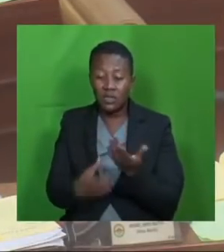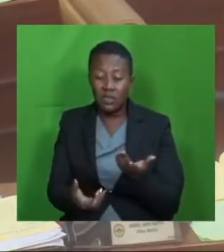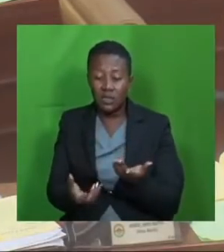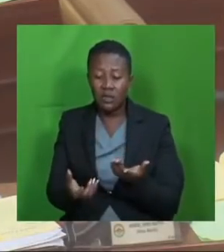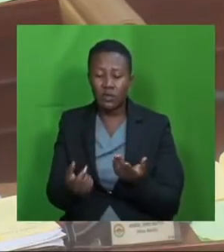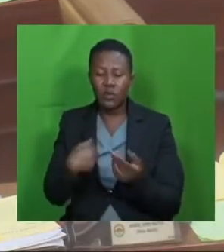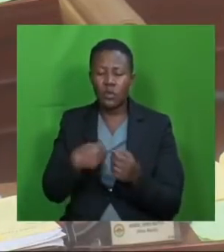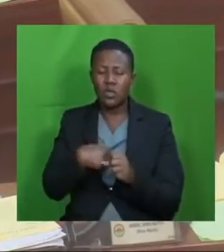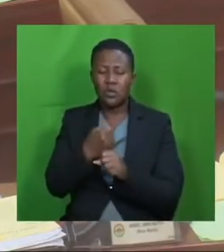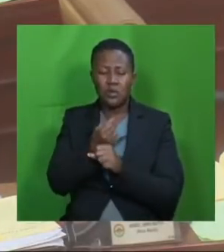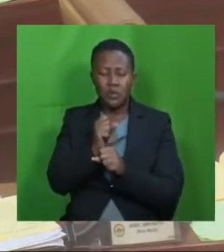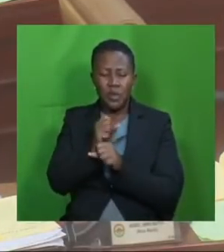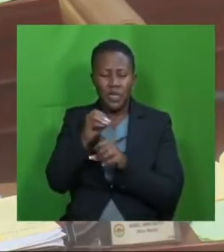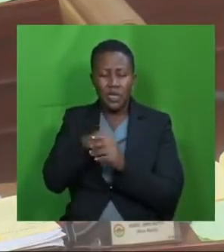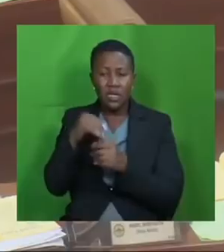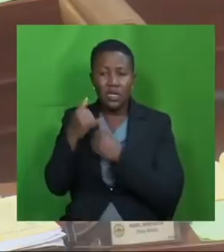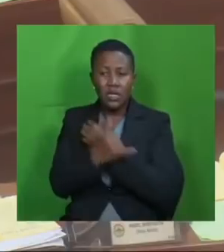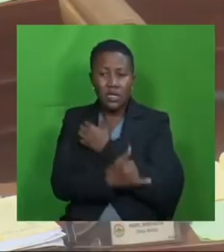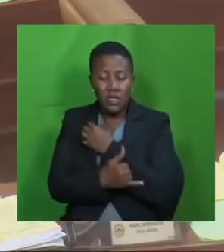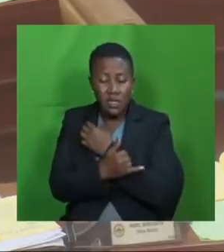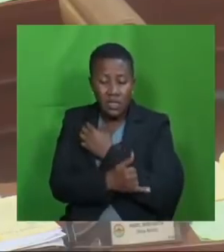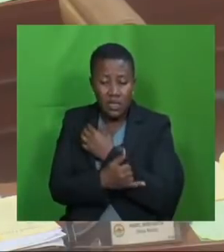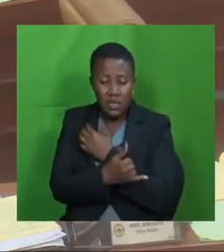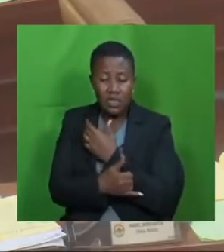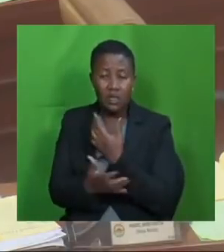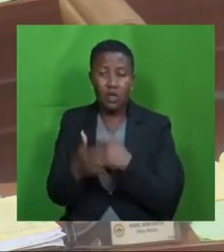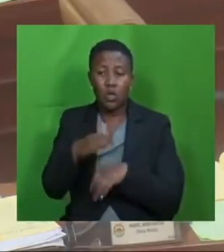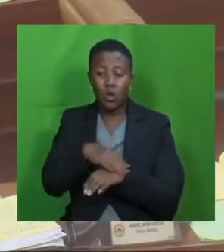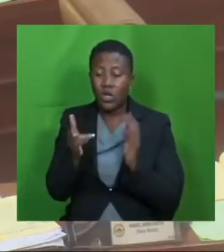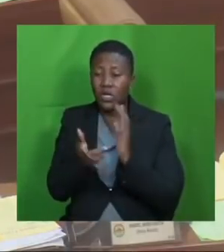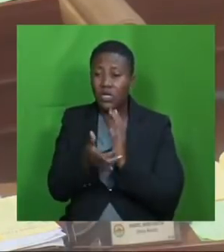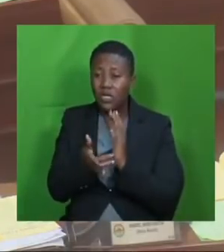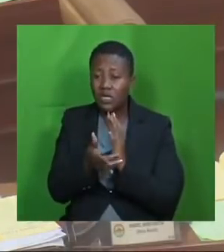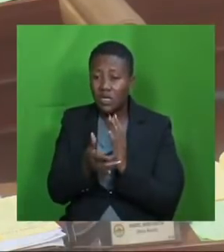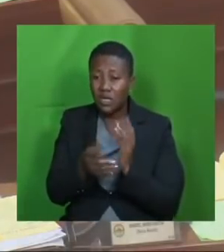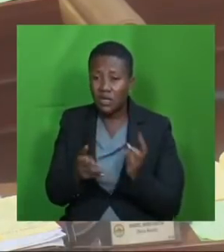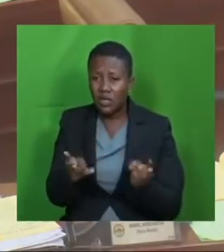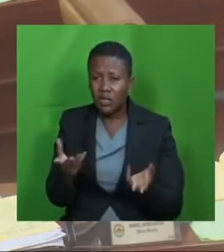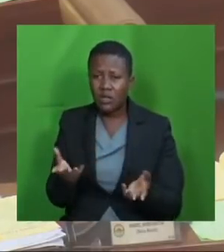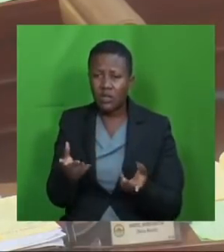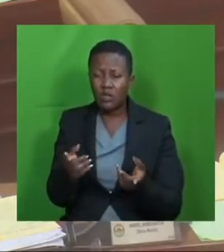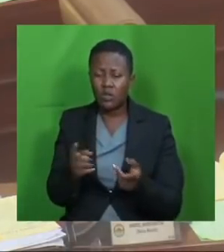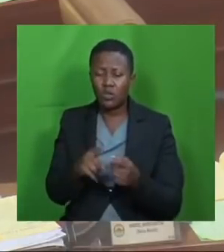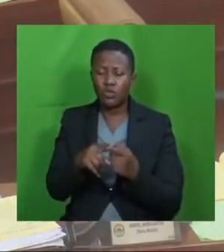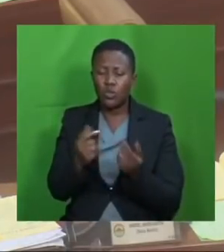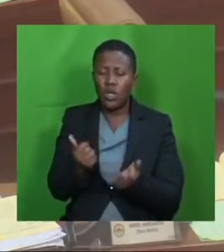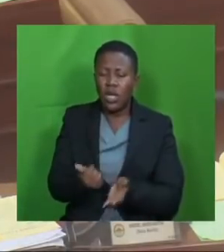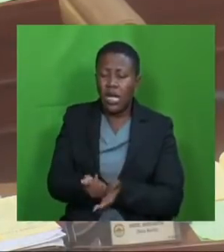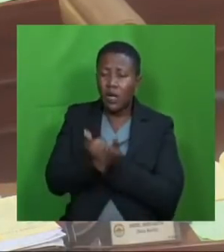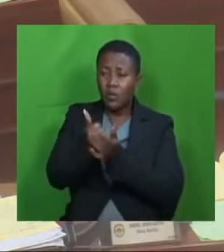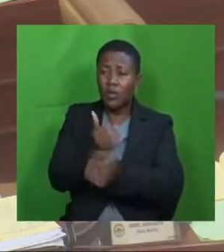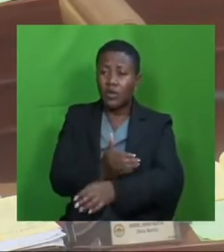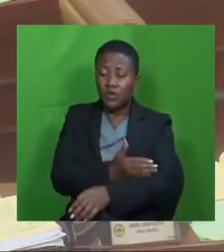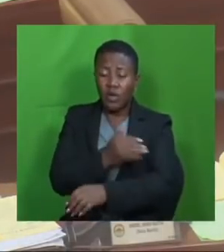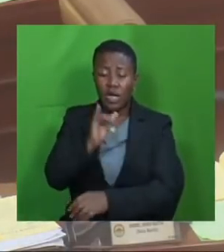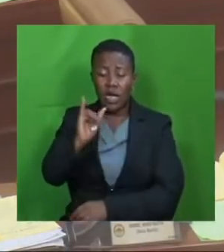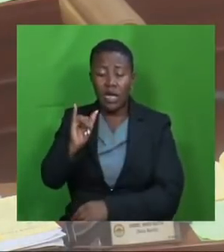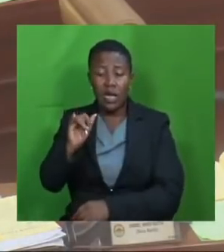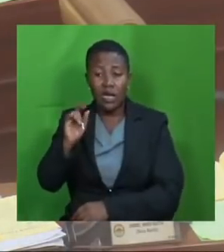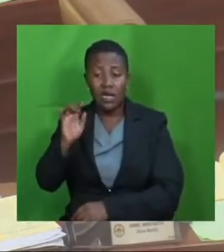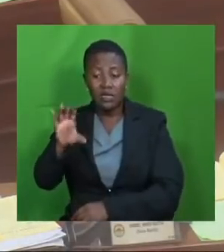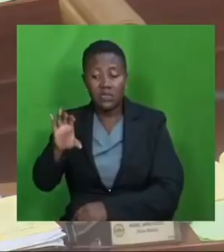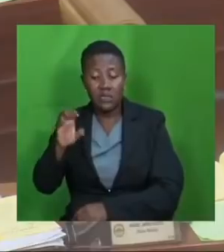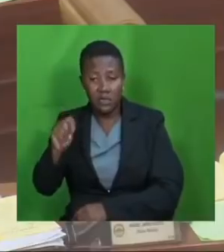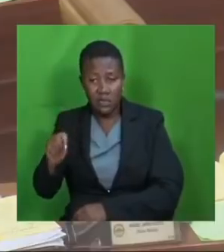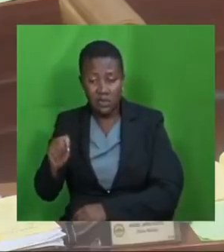a country on our digital evolution and to mainstream ICT in all aspects